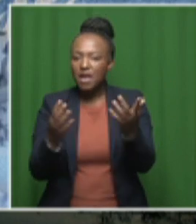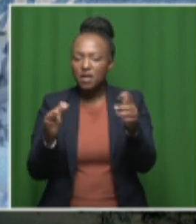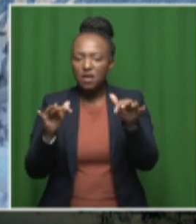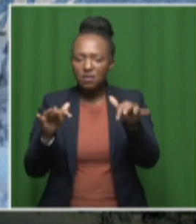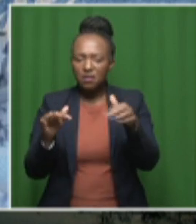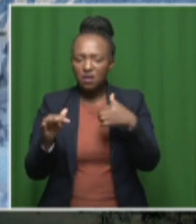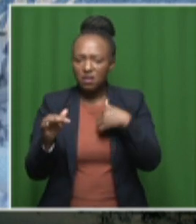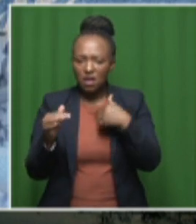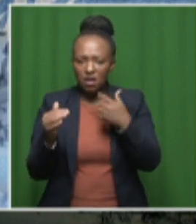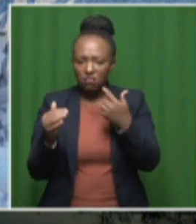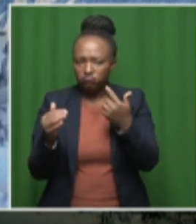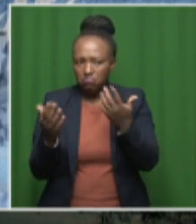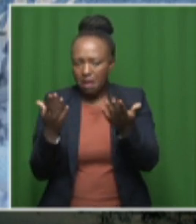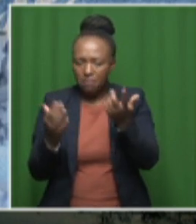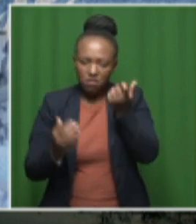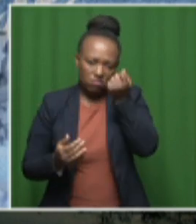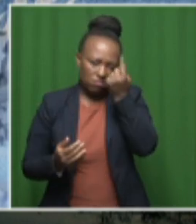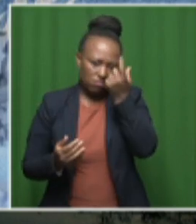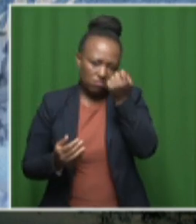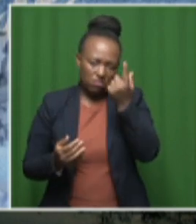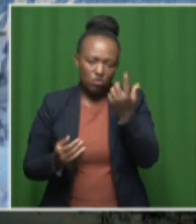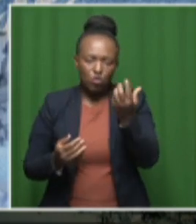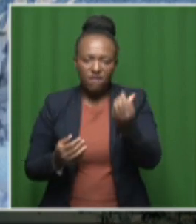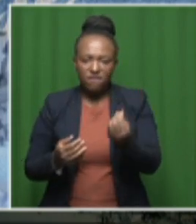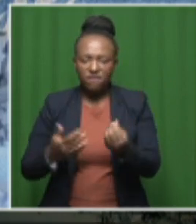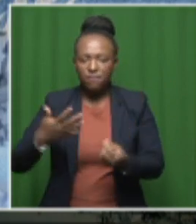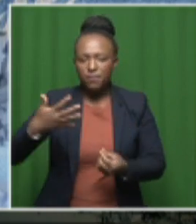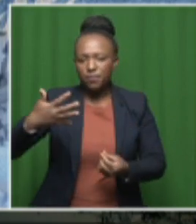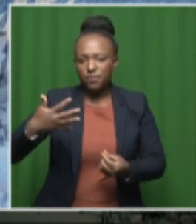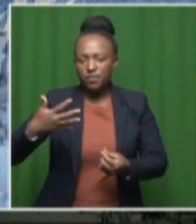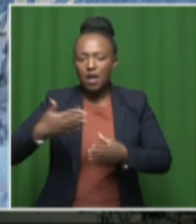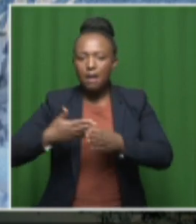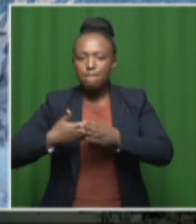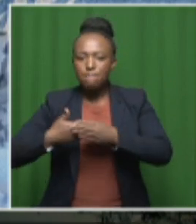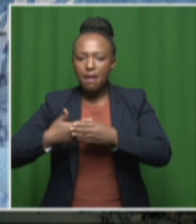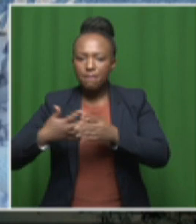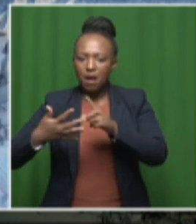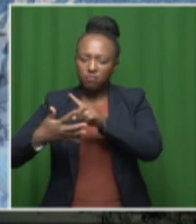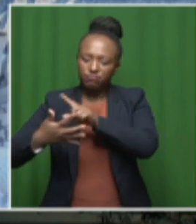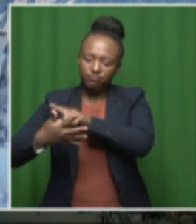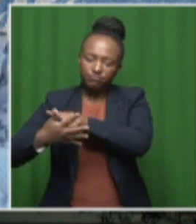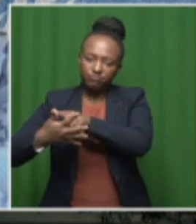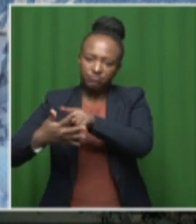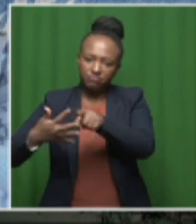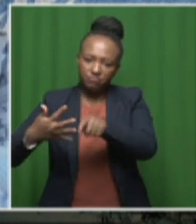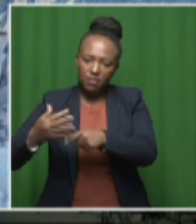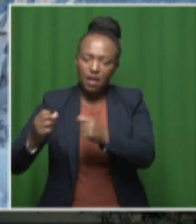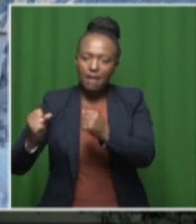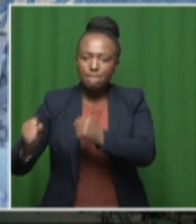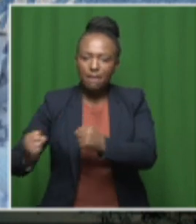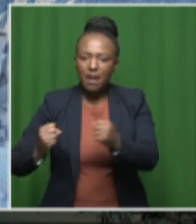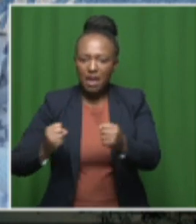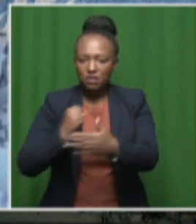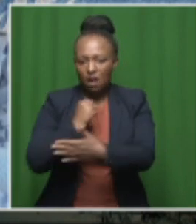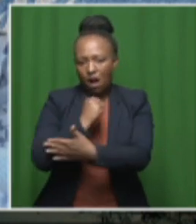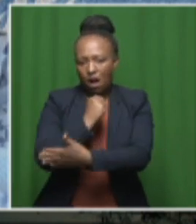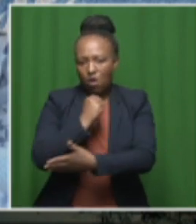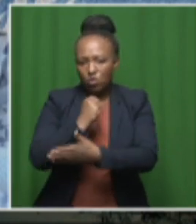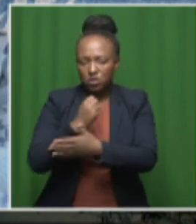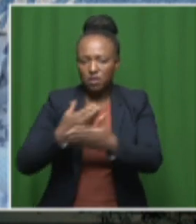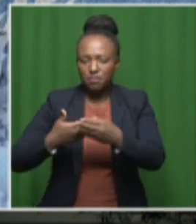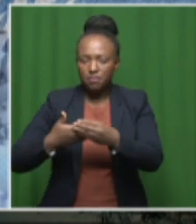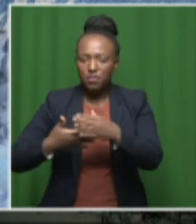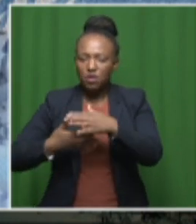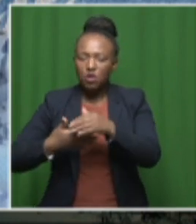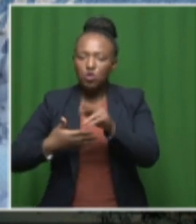it, there are 5 permanent members that act on the Security Council, that we're talking about the US,